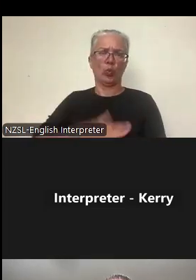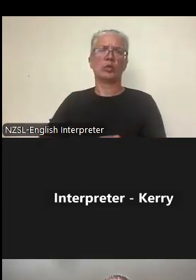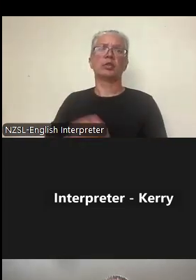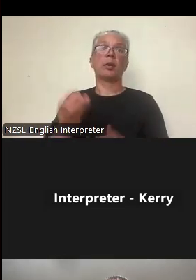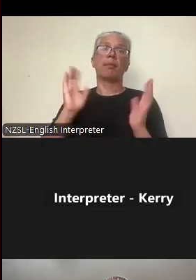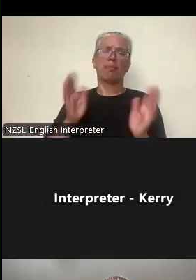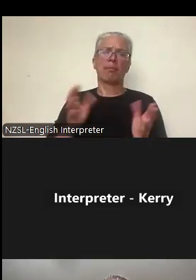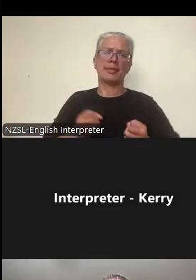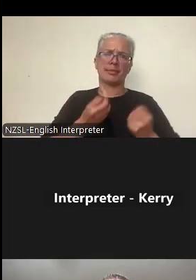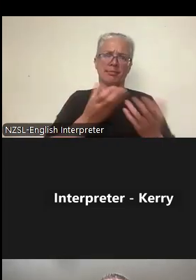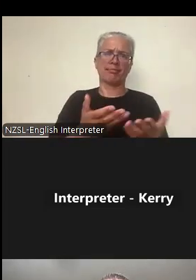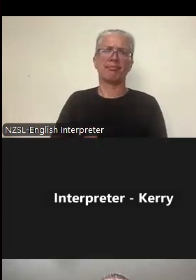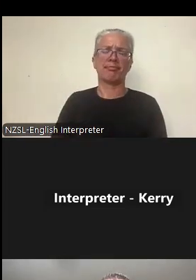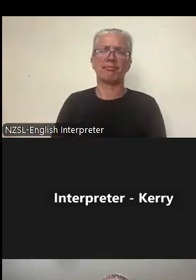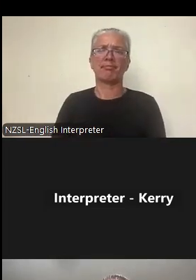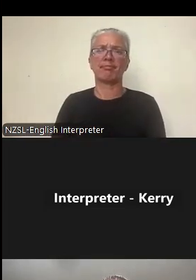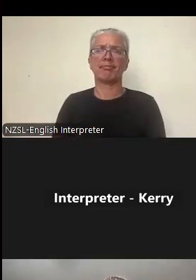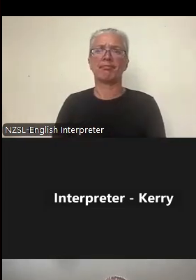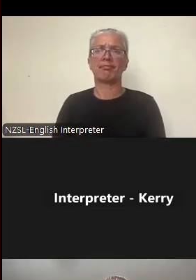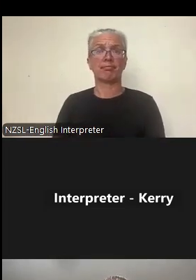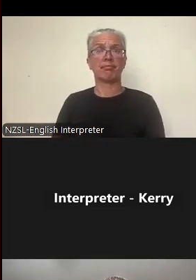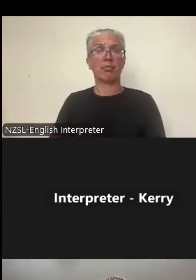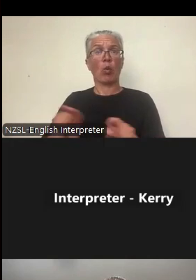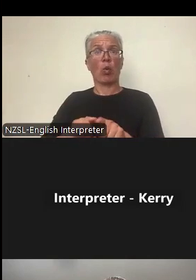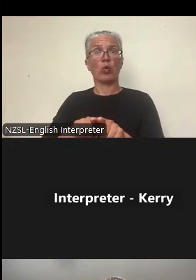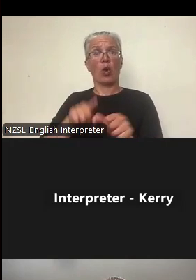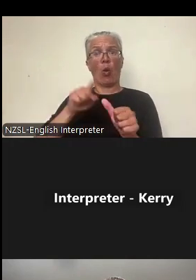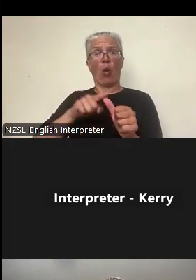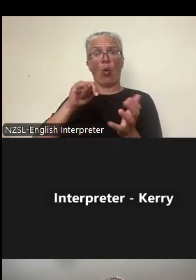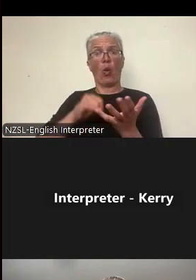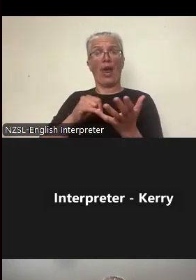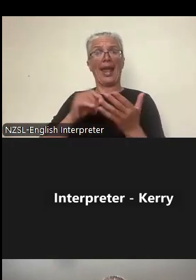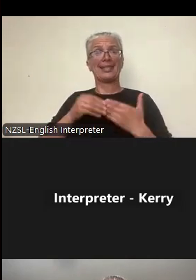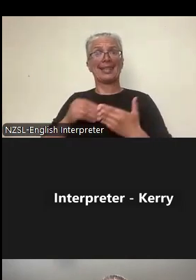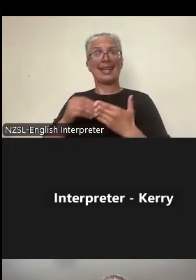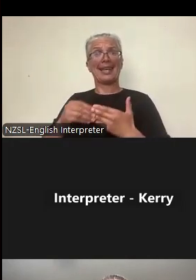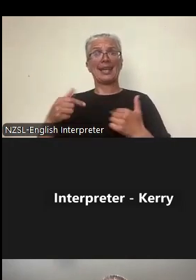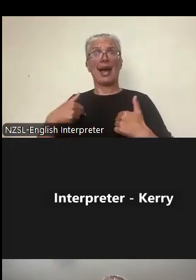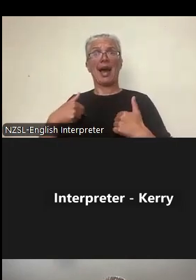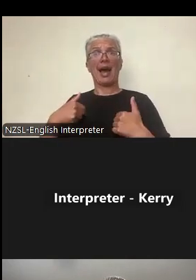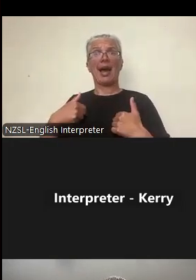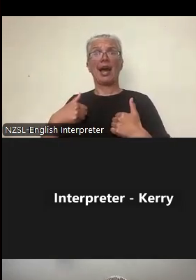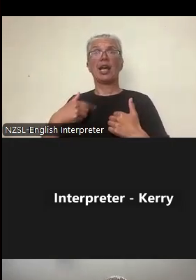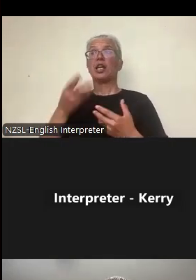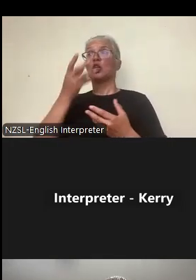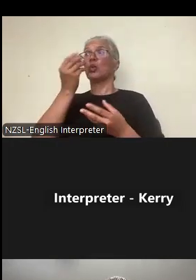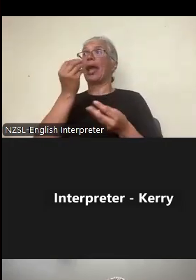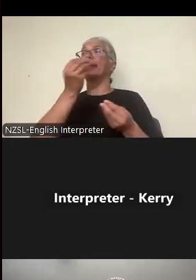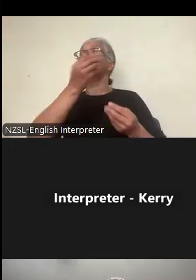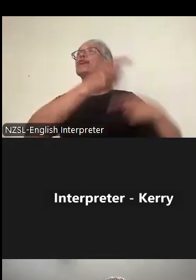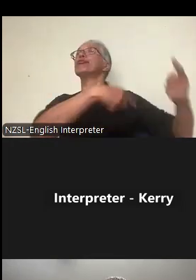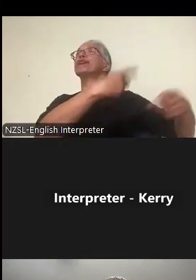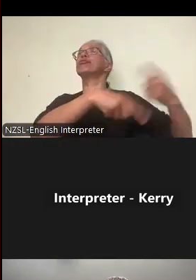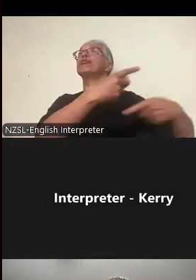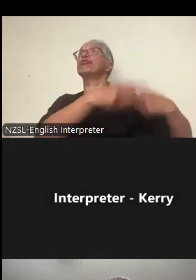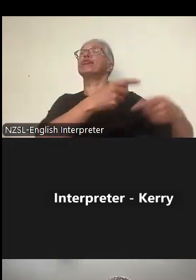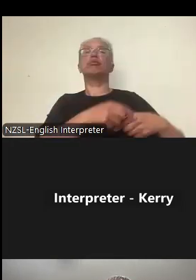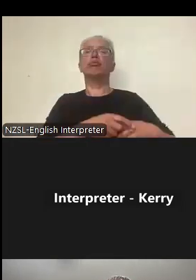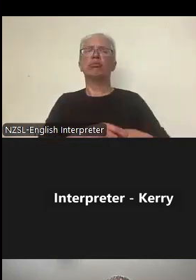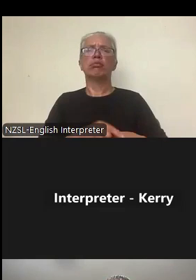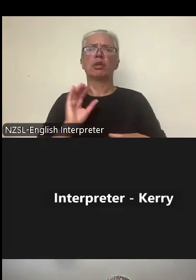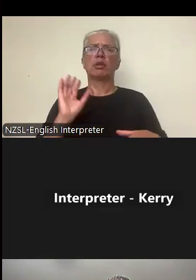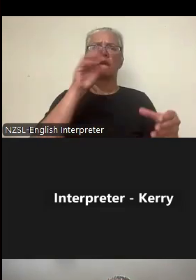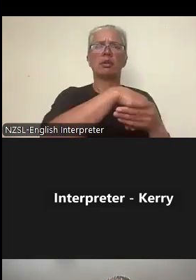And remember, importantly, as a leader, you need to be there participating in that major school-wide PLD.